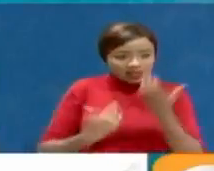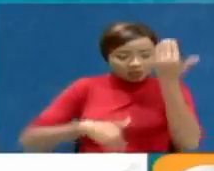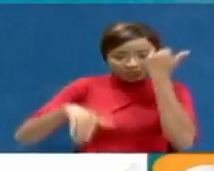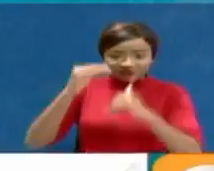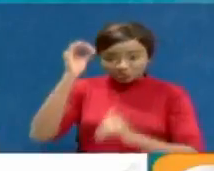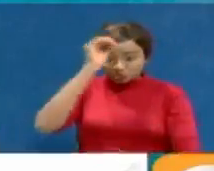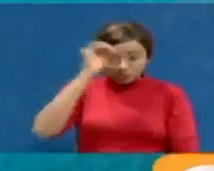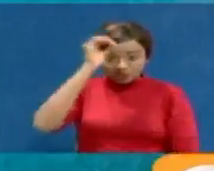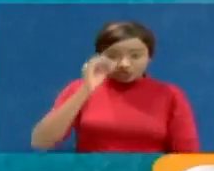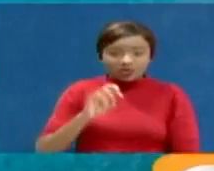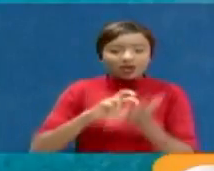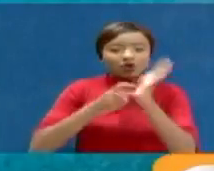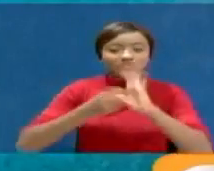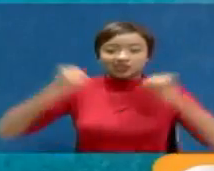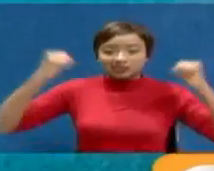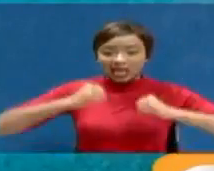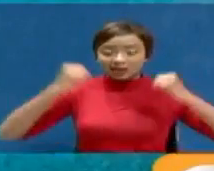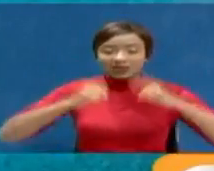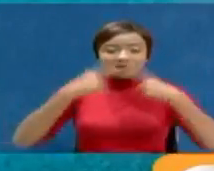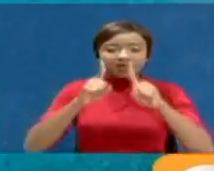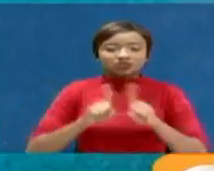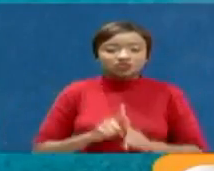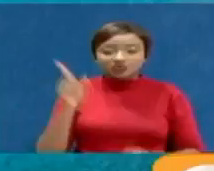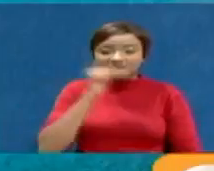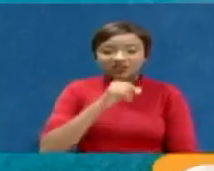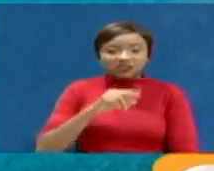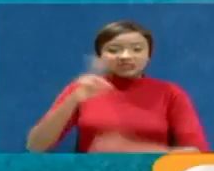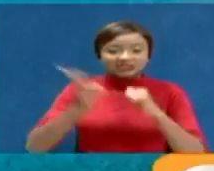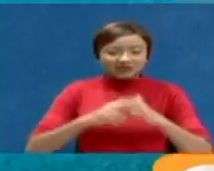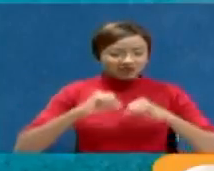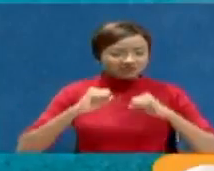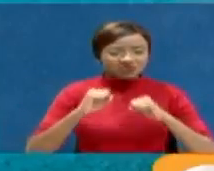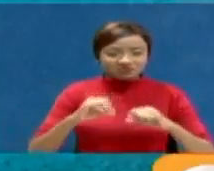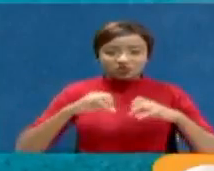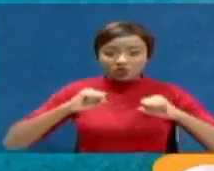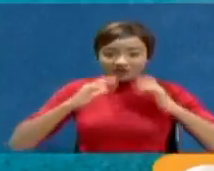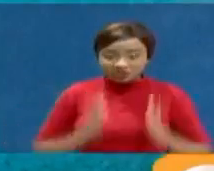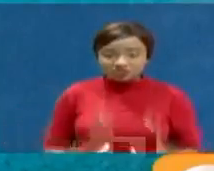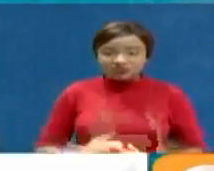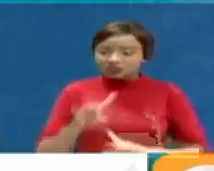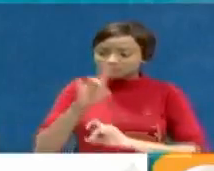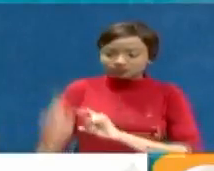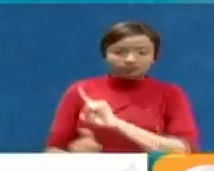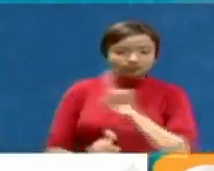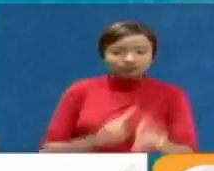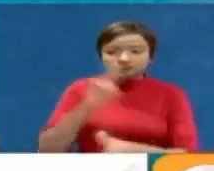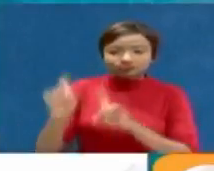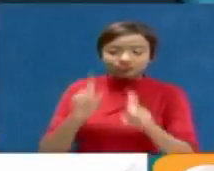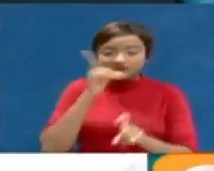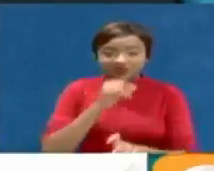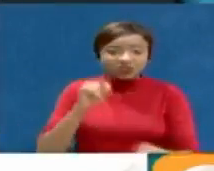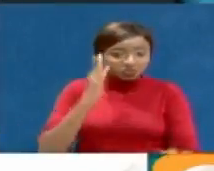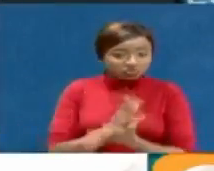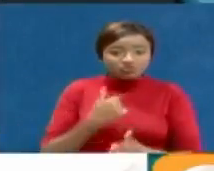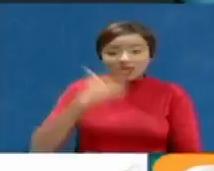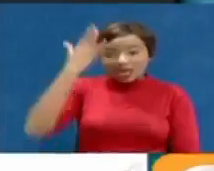and contract agreements. Already, 7 senior officials at KEMSA have been questioned by EACC. I know that virtually all